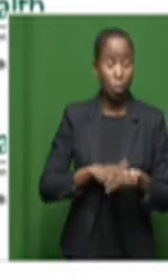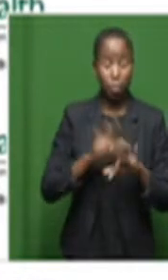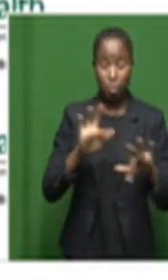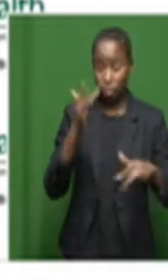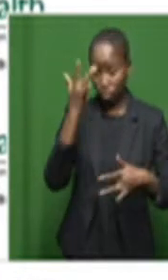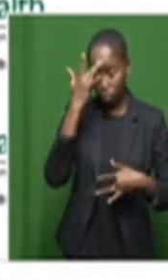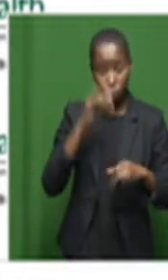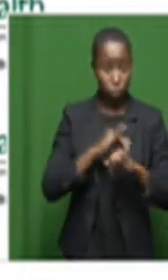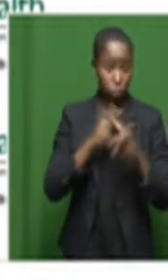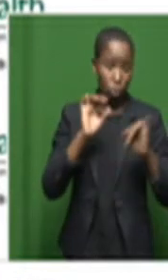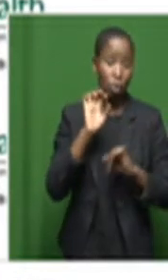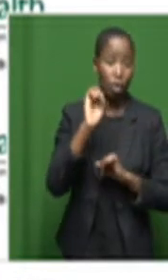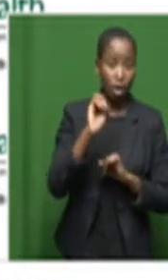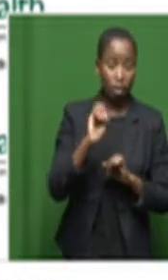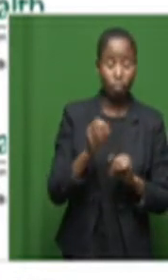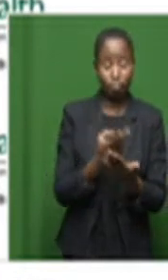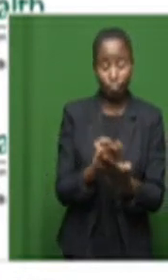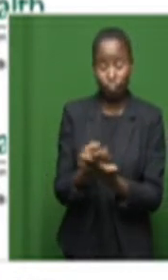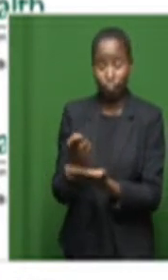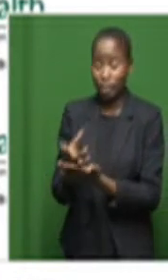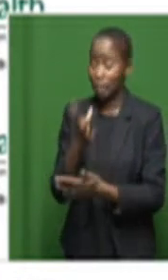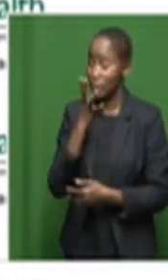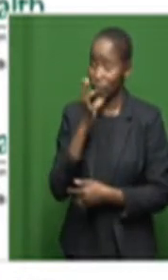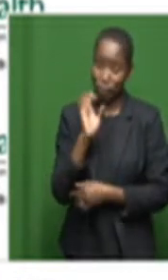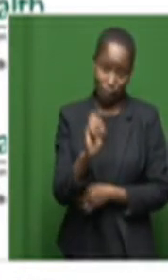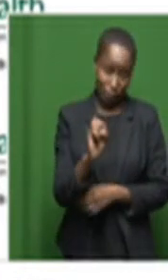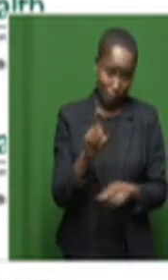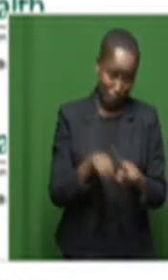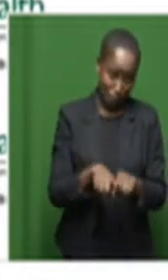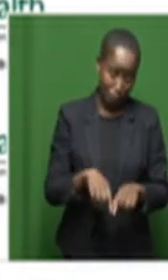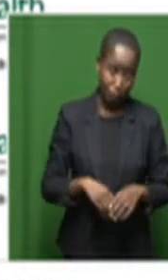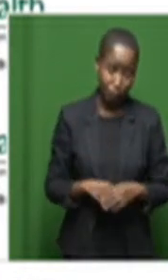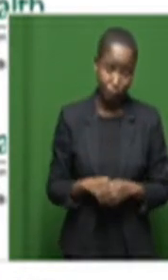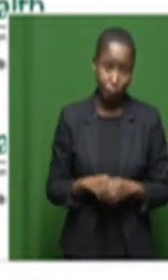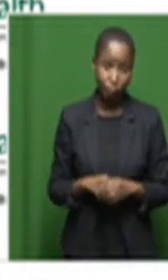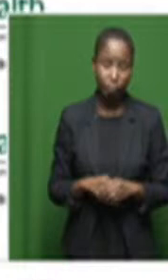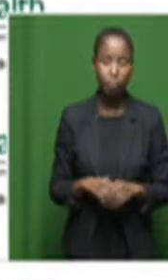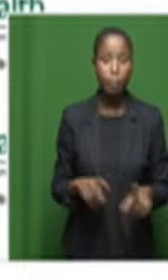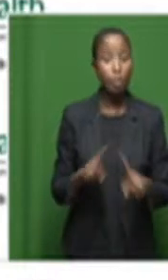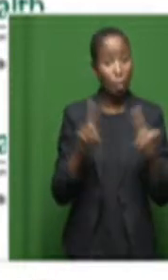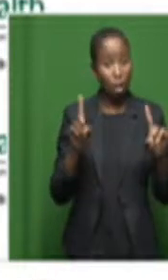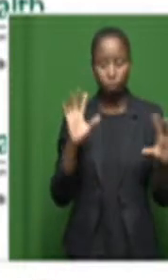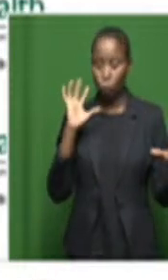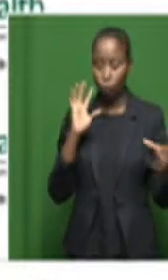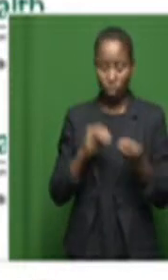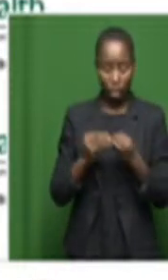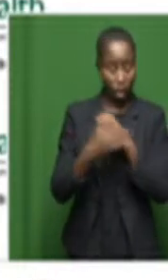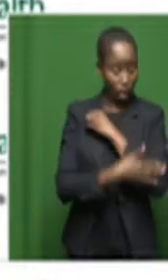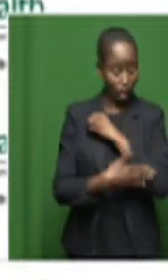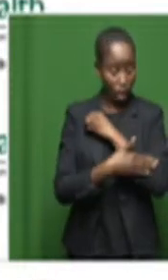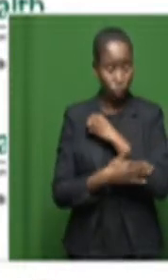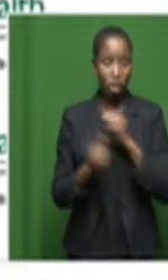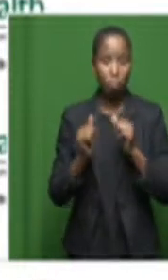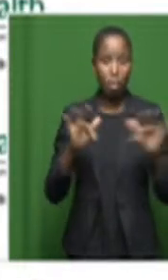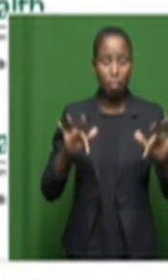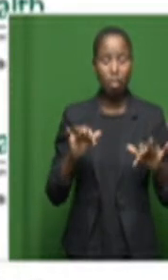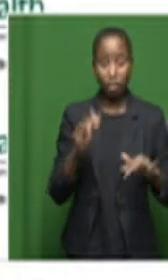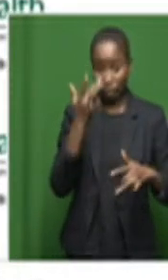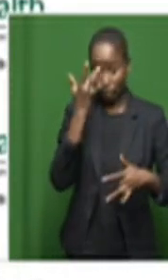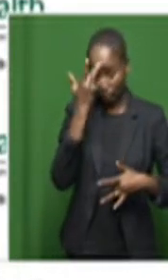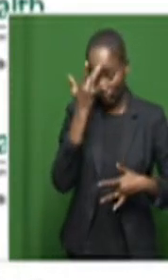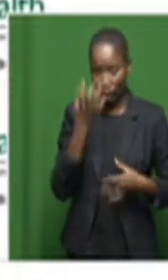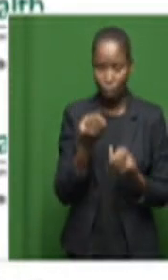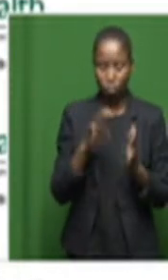the highest also in hospitalization. But overall in the country, active cases have reduced